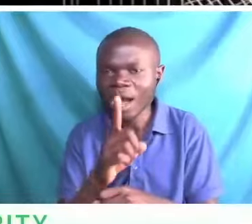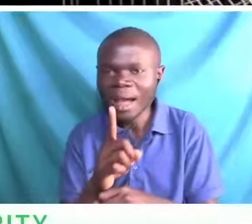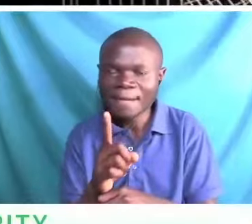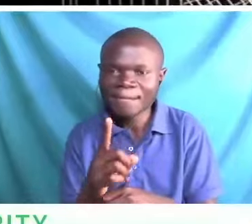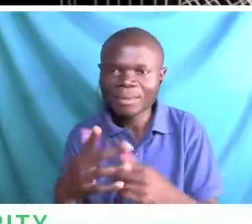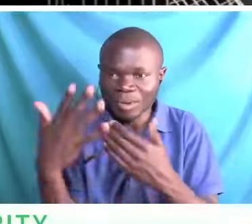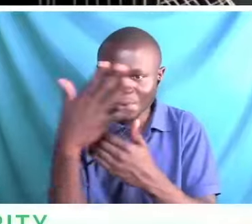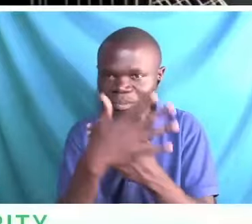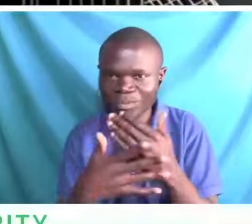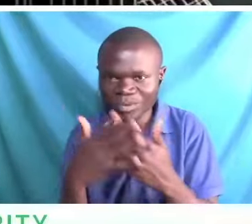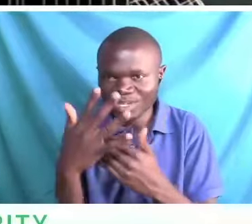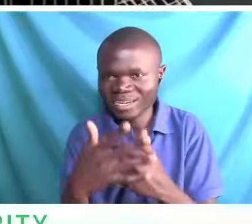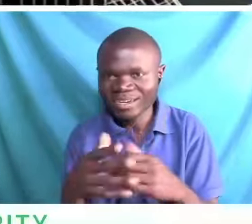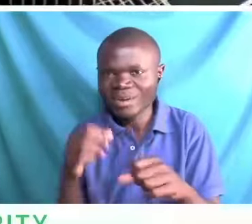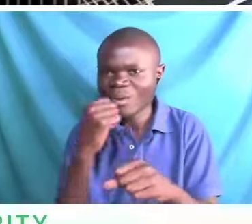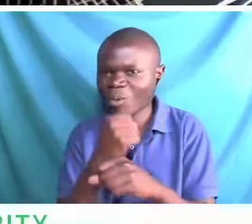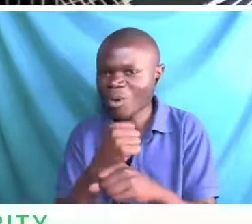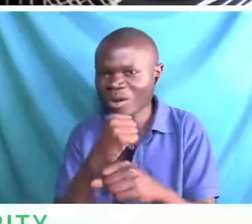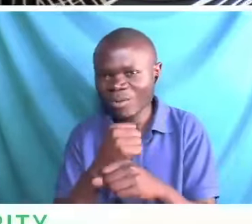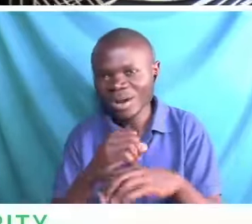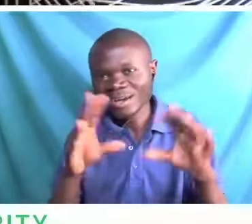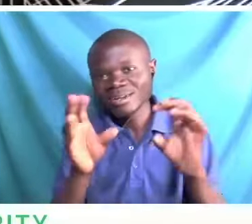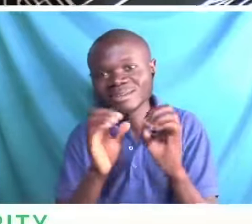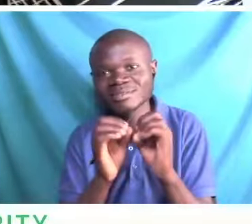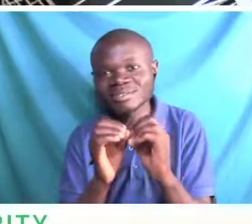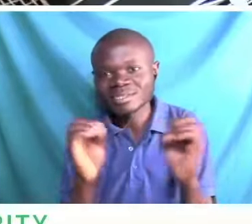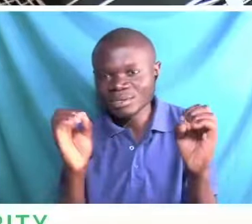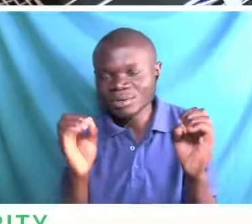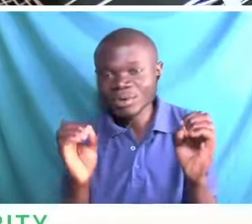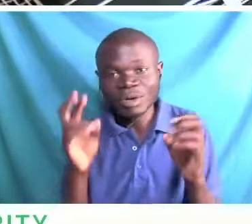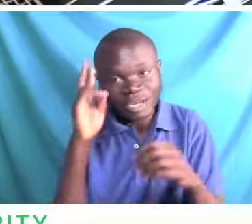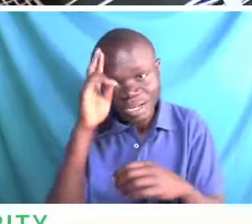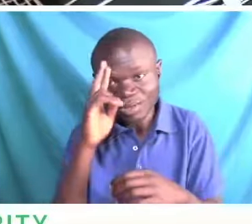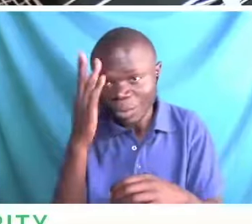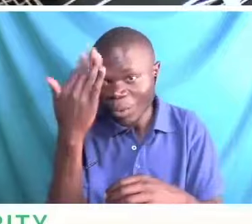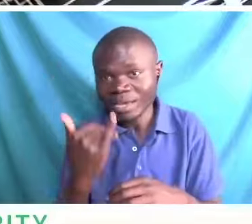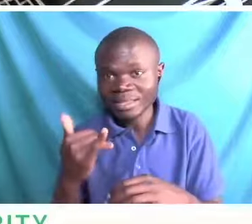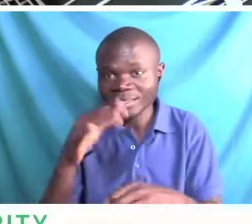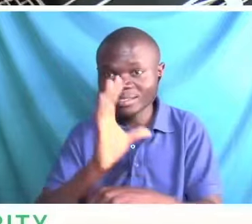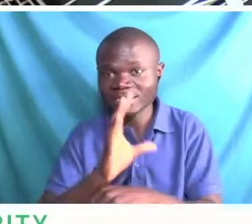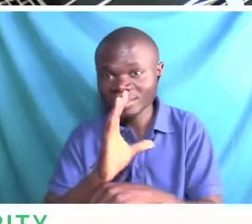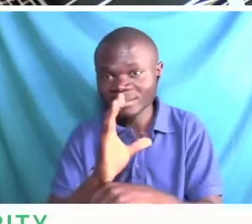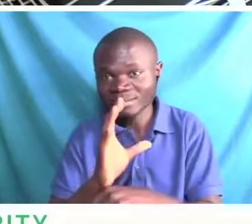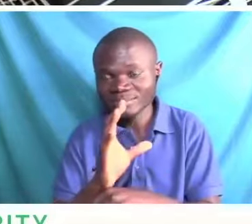church is not operating in full potential like the early church is